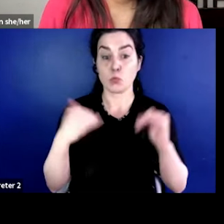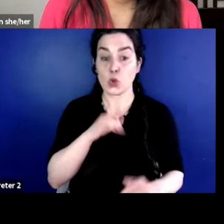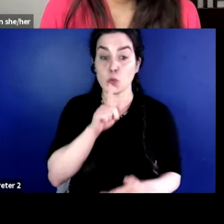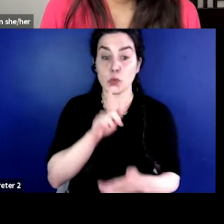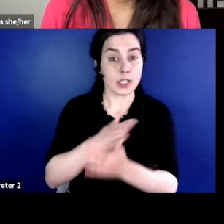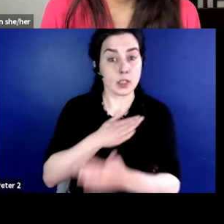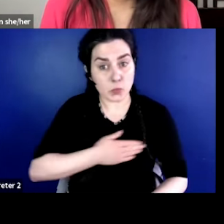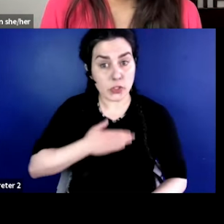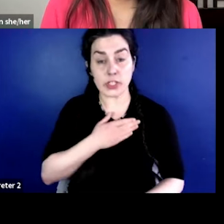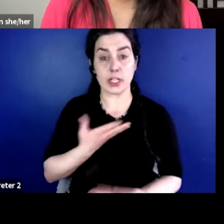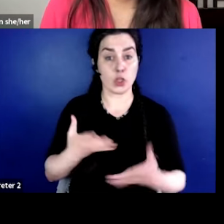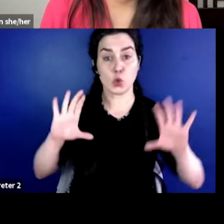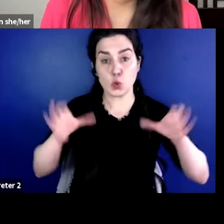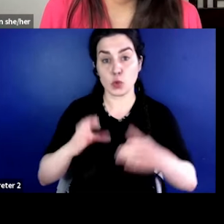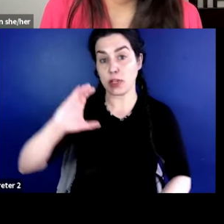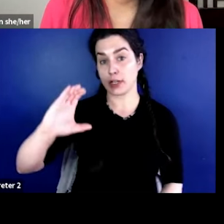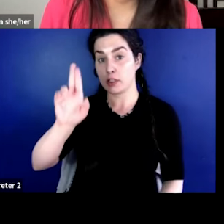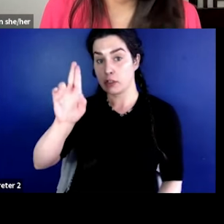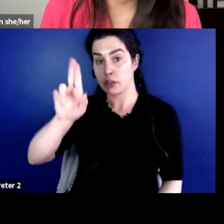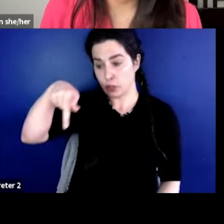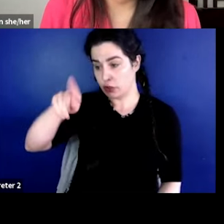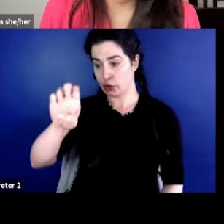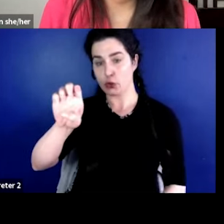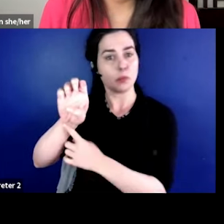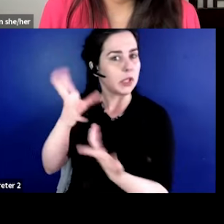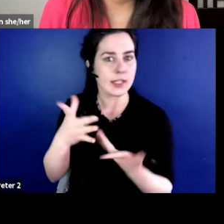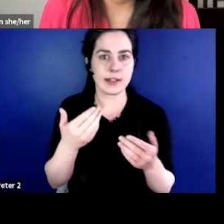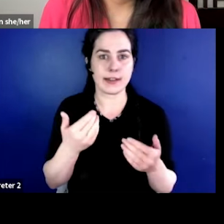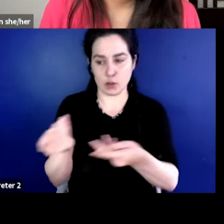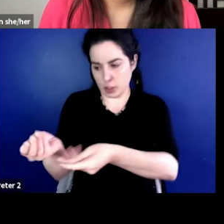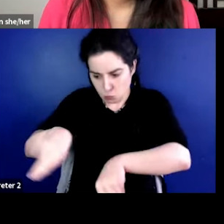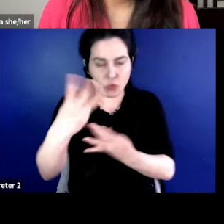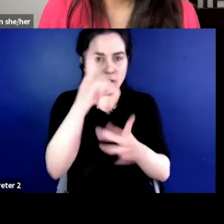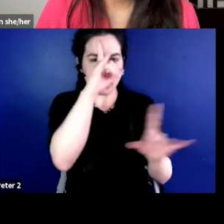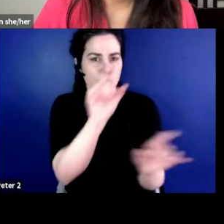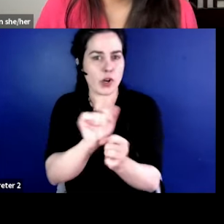that came forward and really supported us on putting together things like